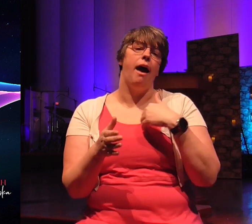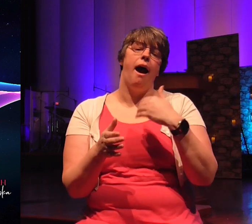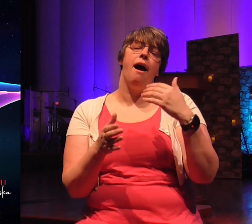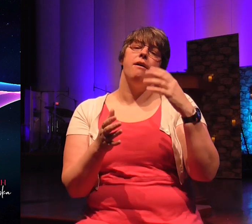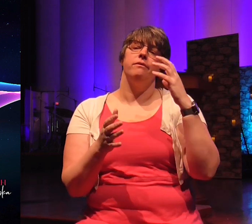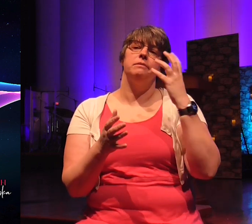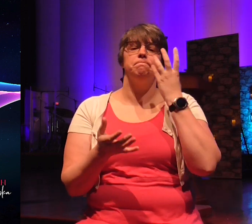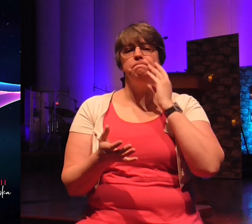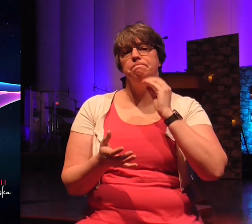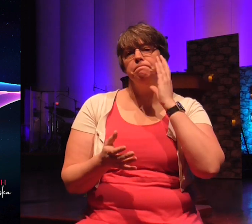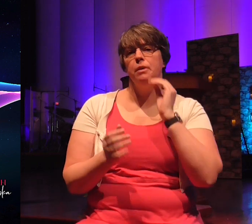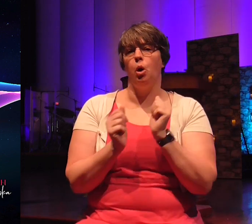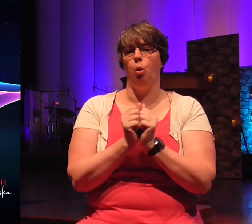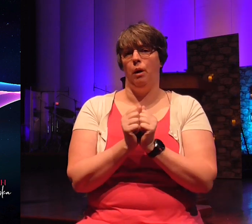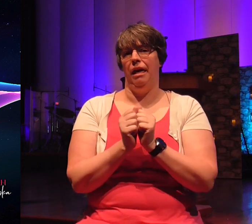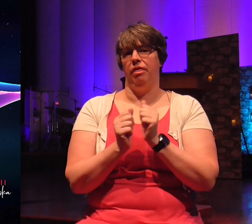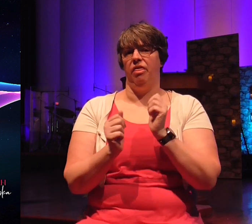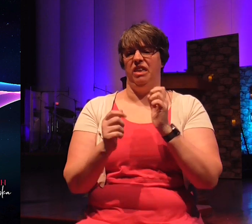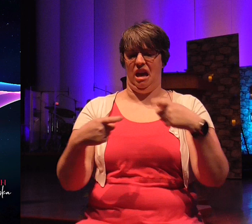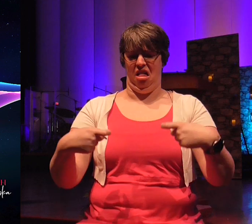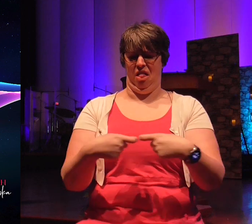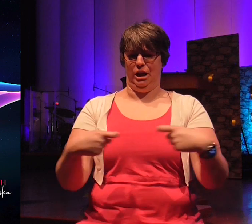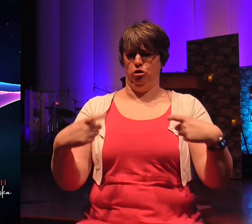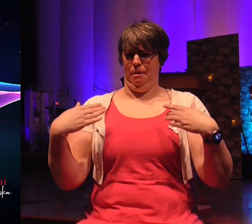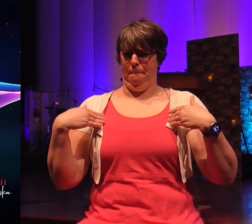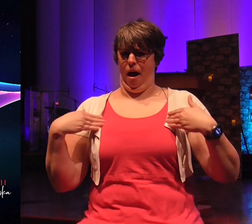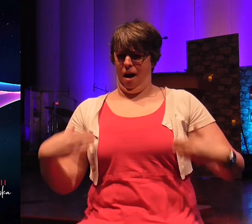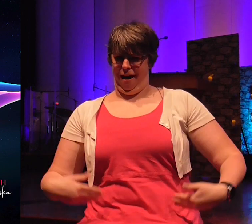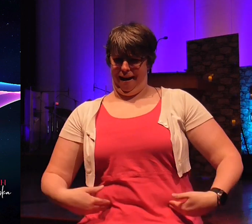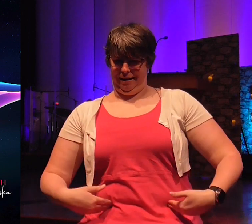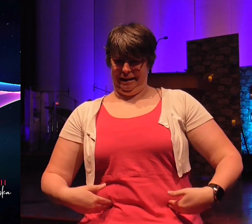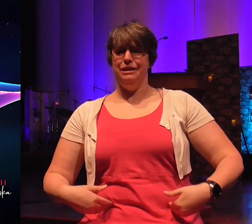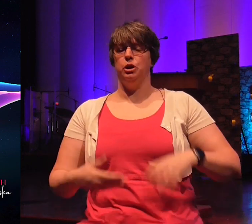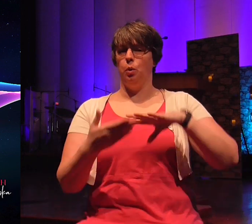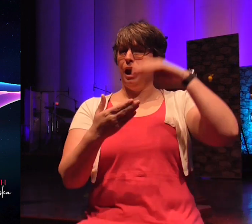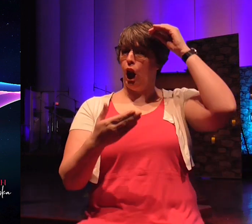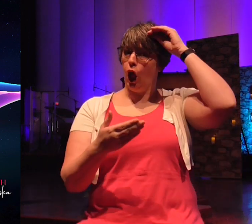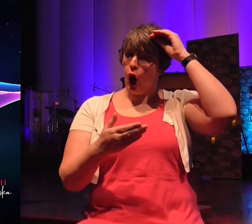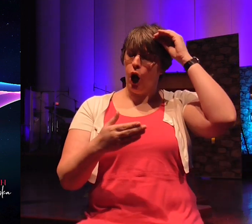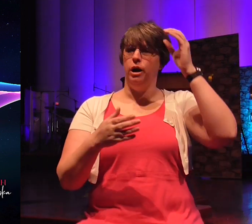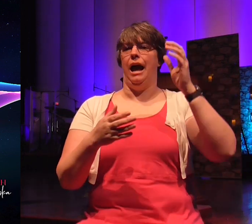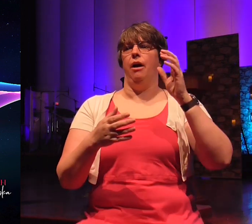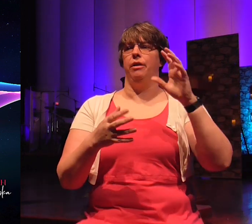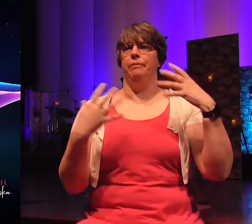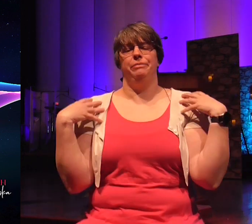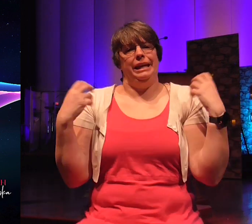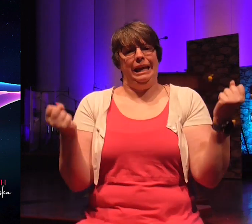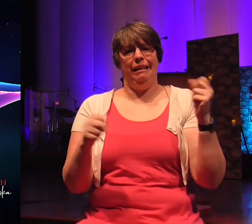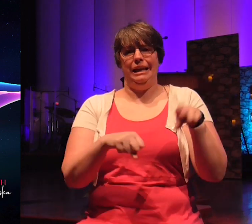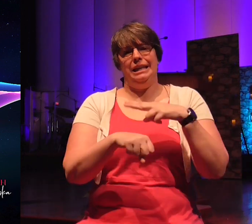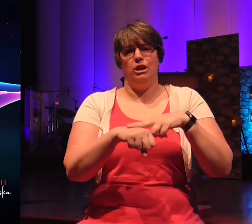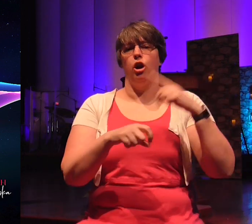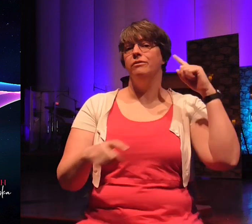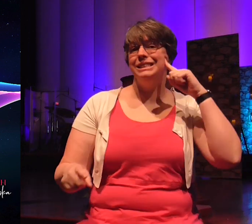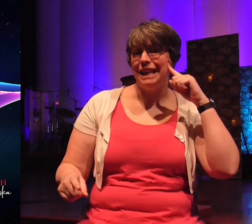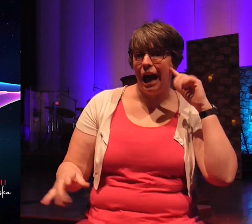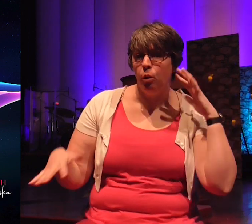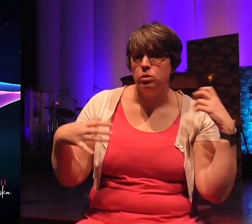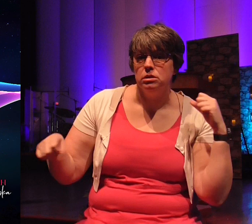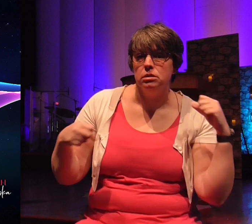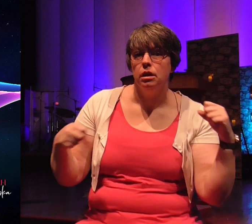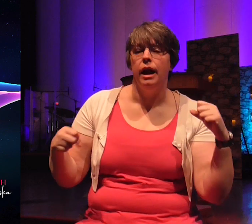nature of your electric body. Learn about biofields and the quantum healing nature of sound while experiencing spiritual practices such as